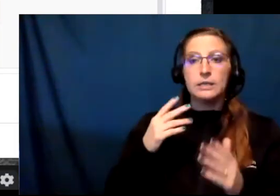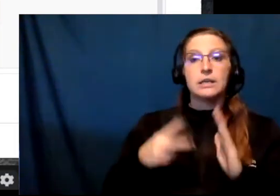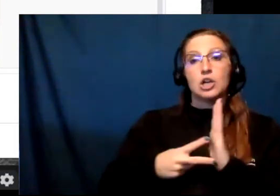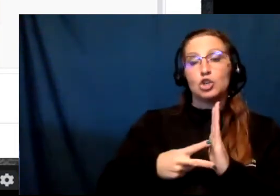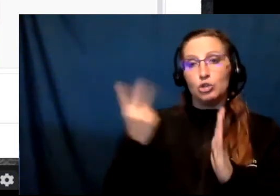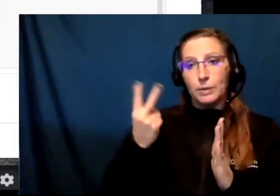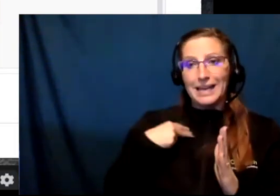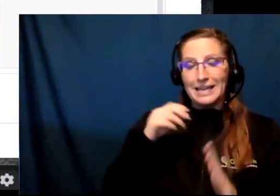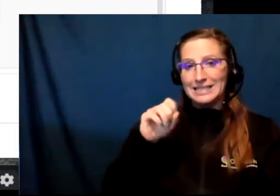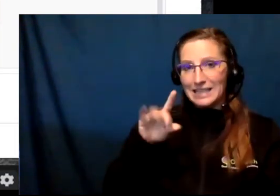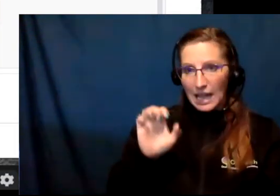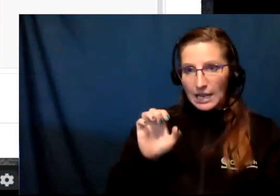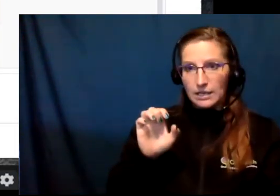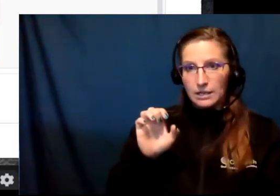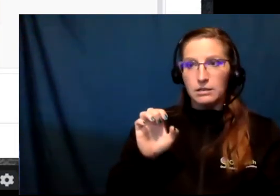slide for as many